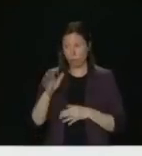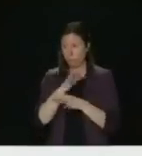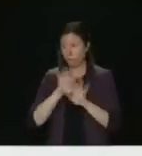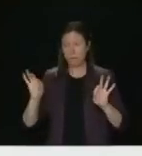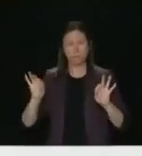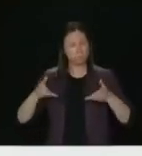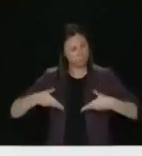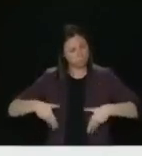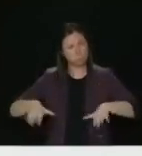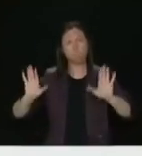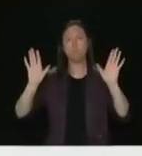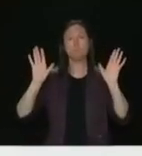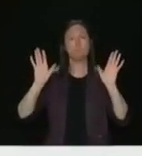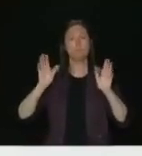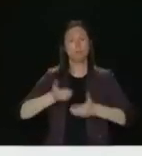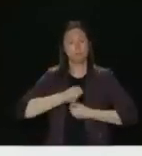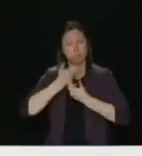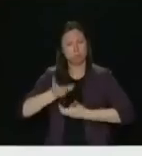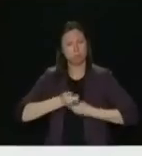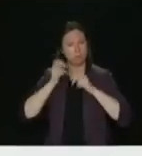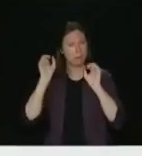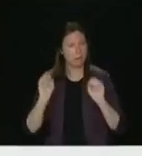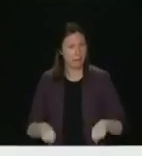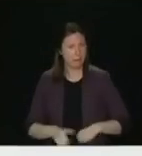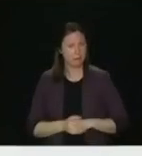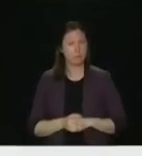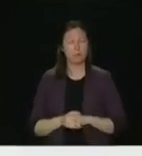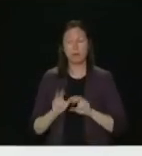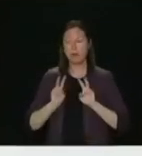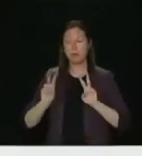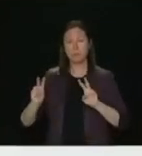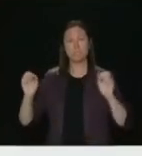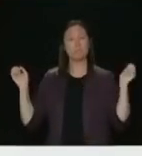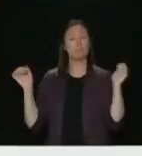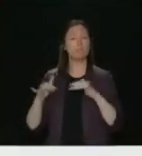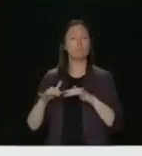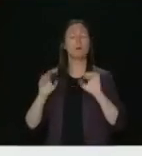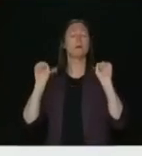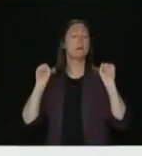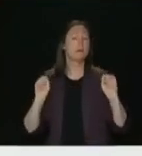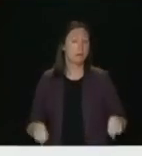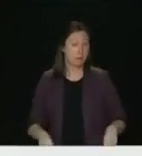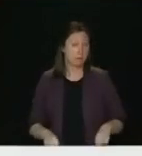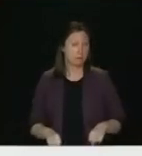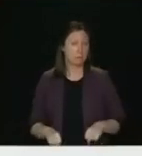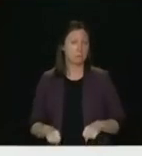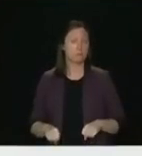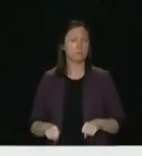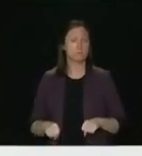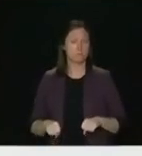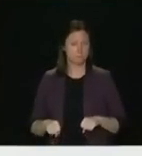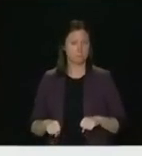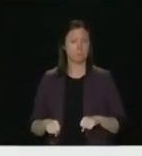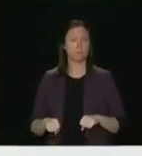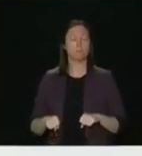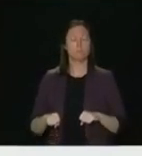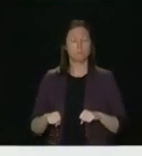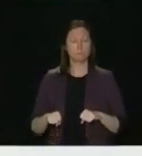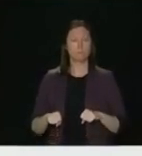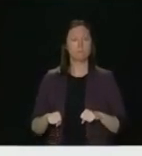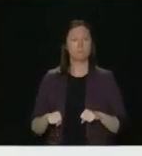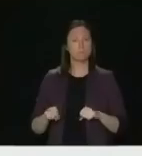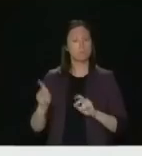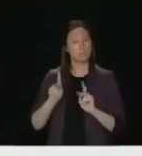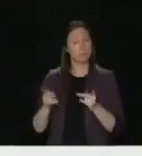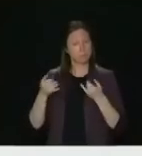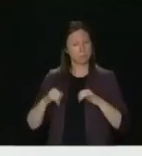of speech. We are not limiting freedom of peaceful assembly. We are not preventing people from exercising their